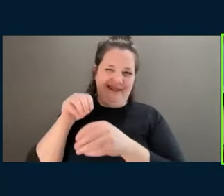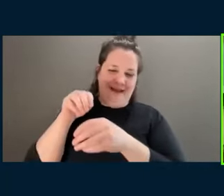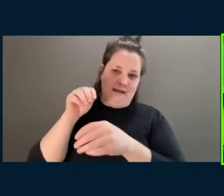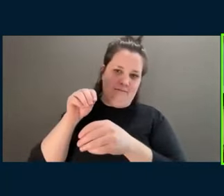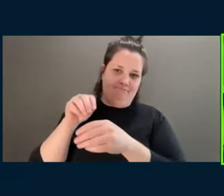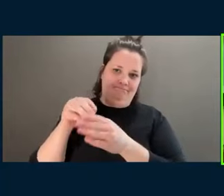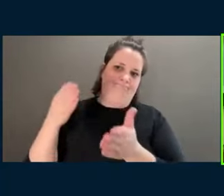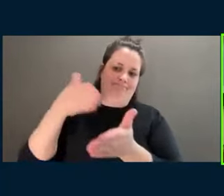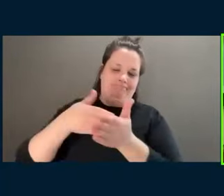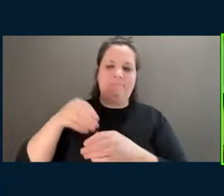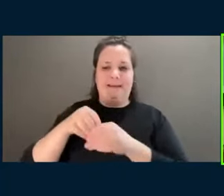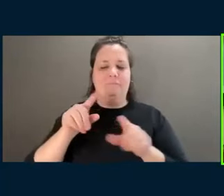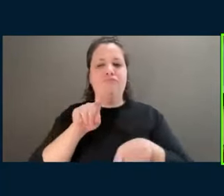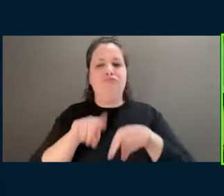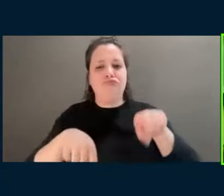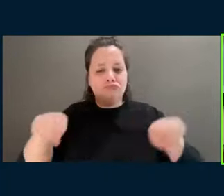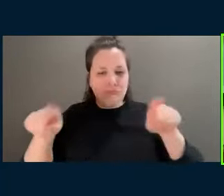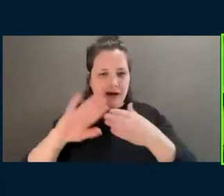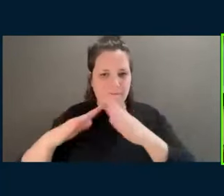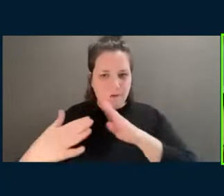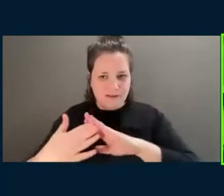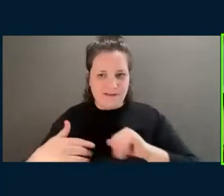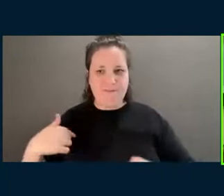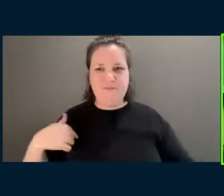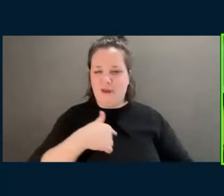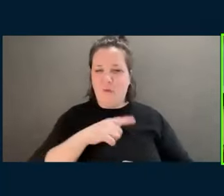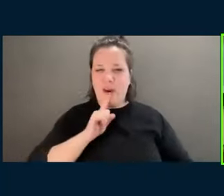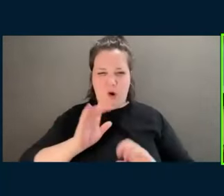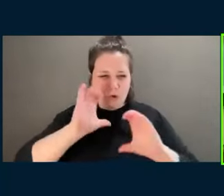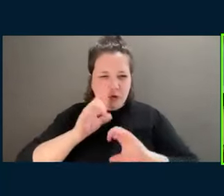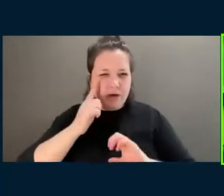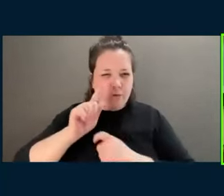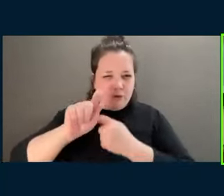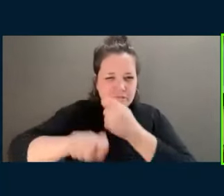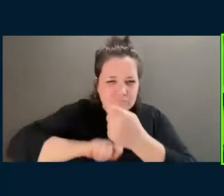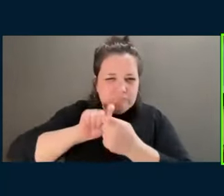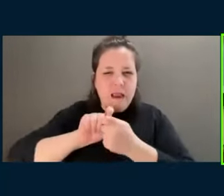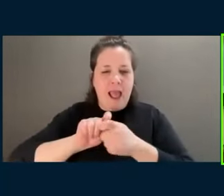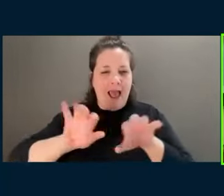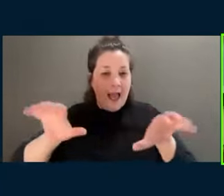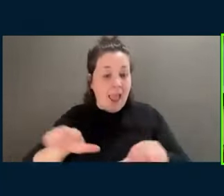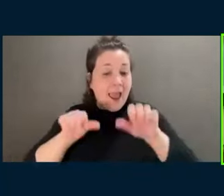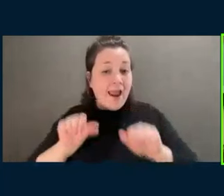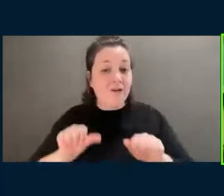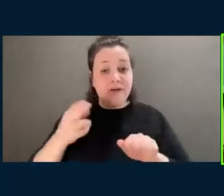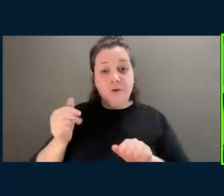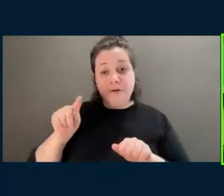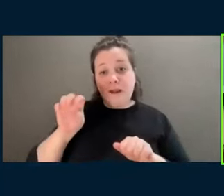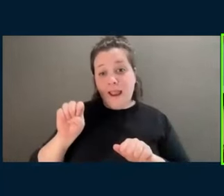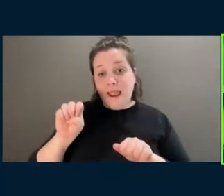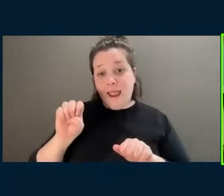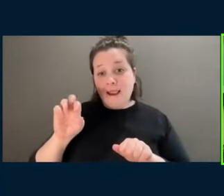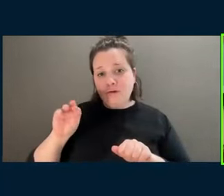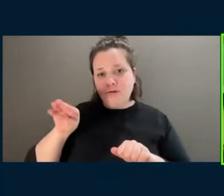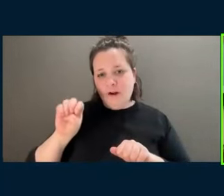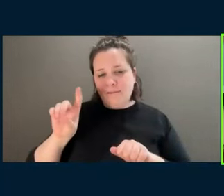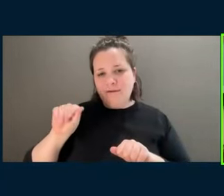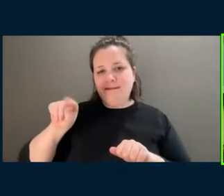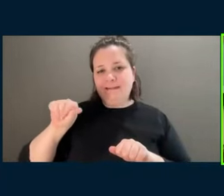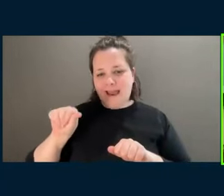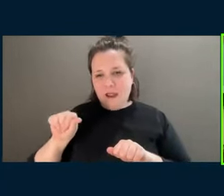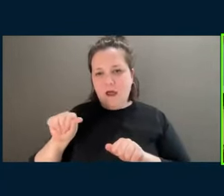specifically exemplify our push for more detailed, actionable hate crime data with better reporting systems. Accurate, comprehensive